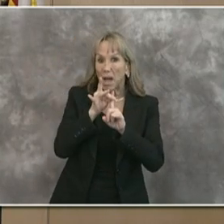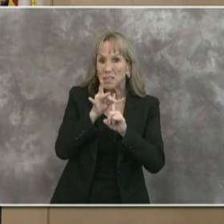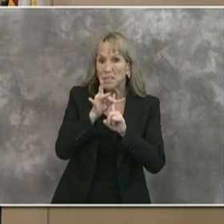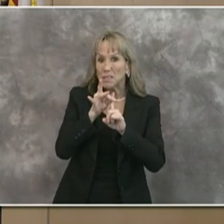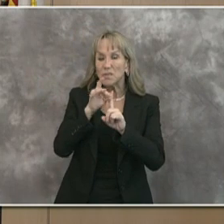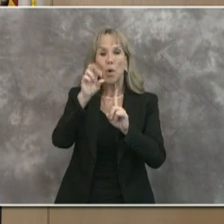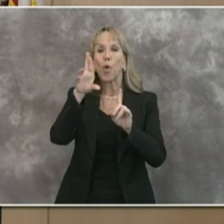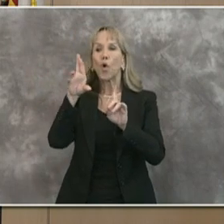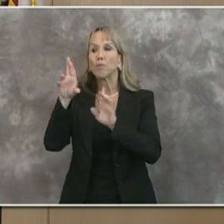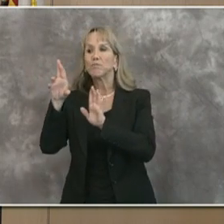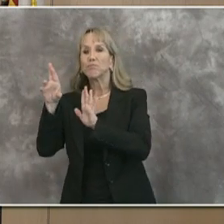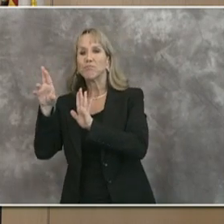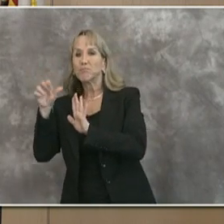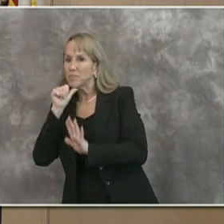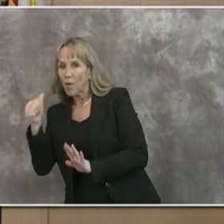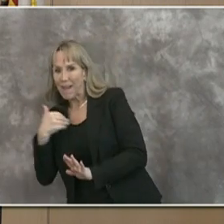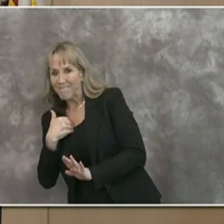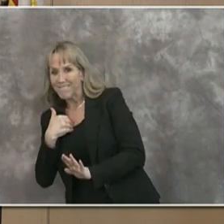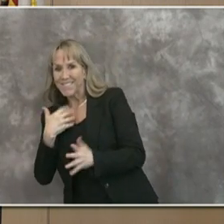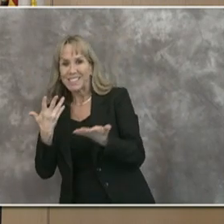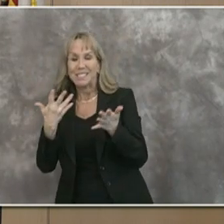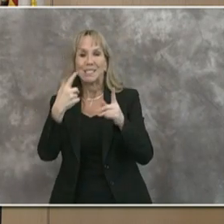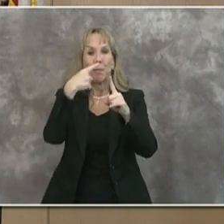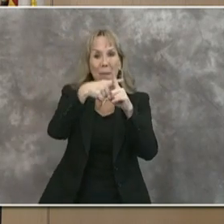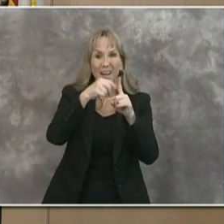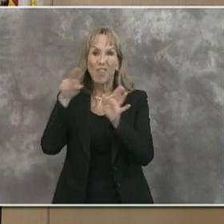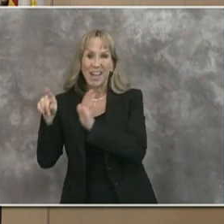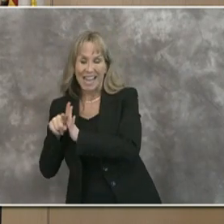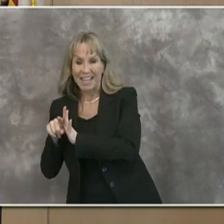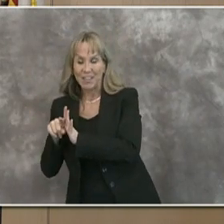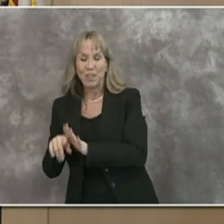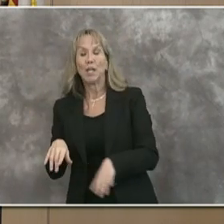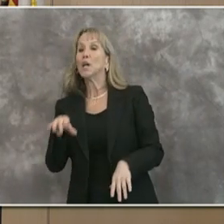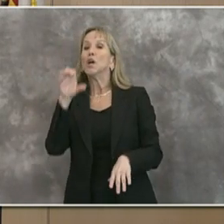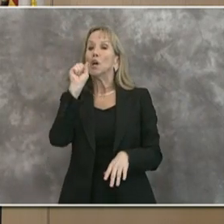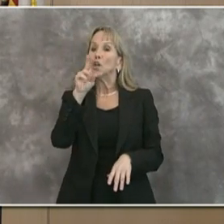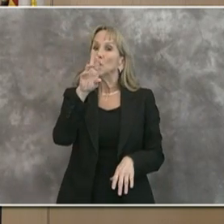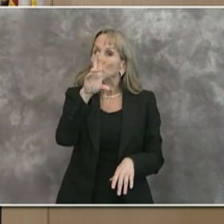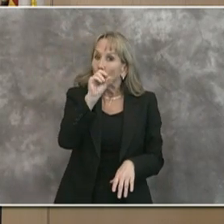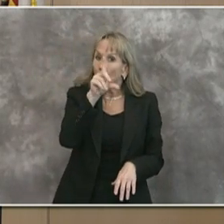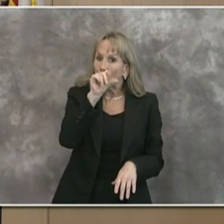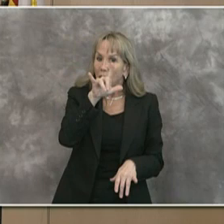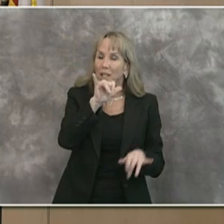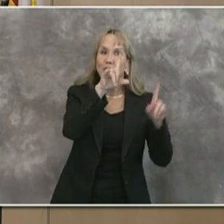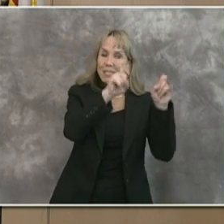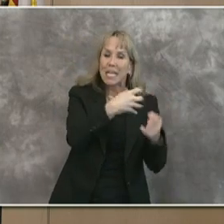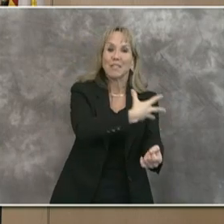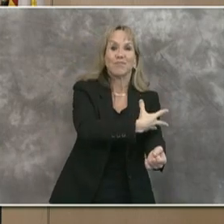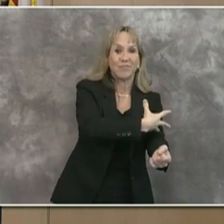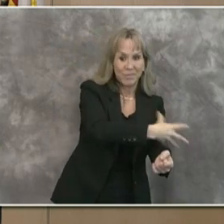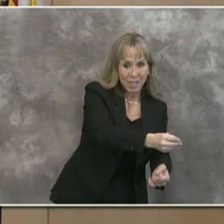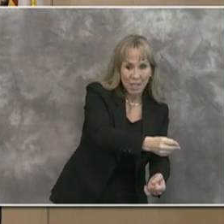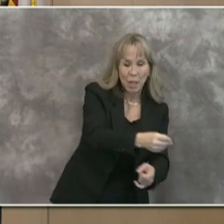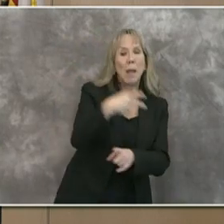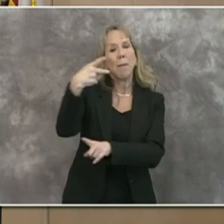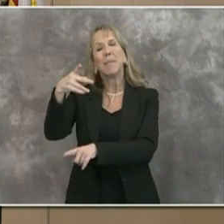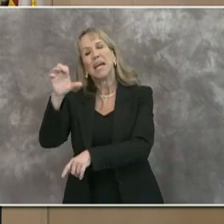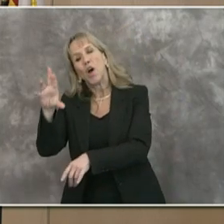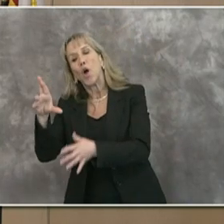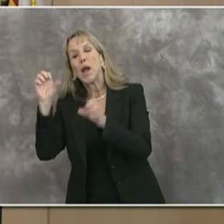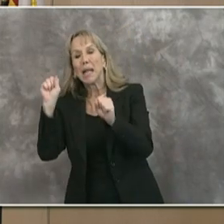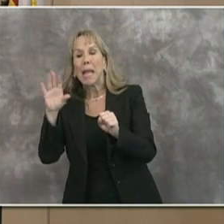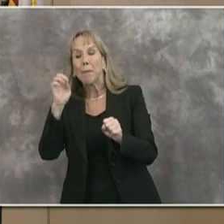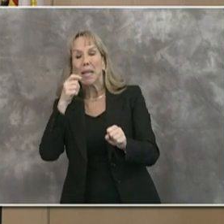or negative. A serology test tests your blood, and also the PCR test tests